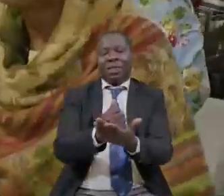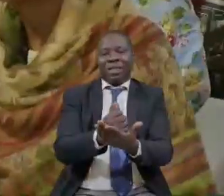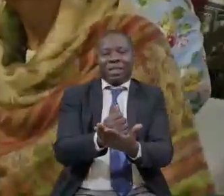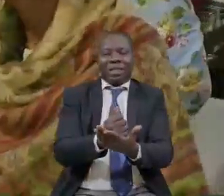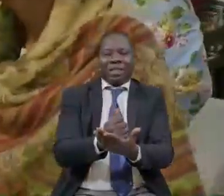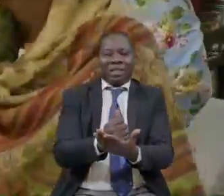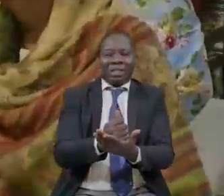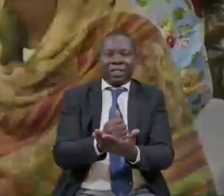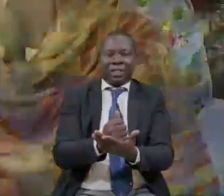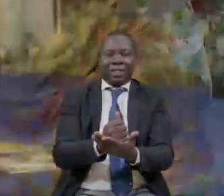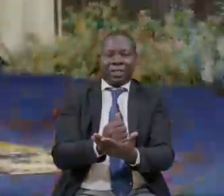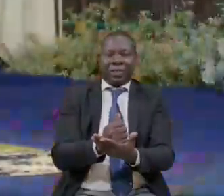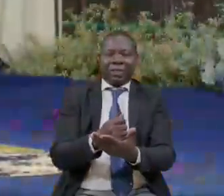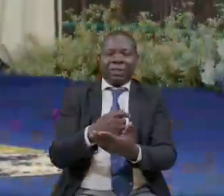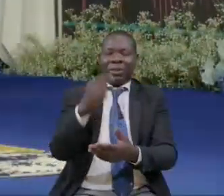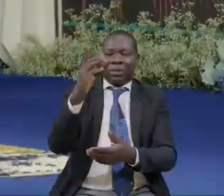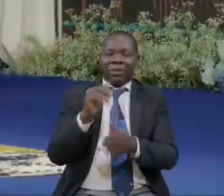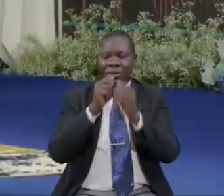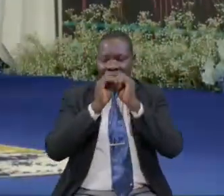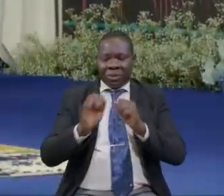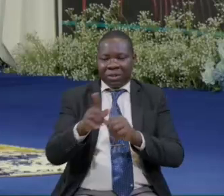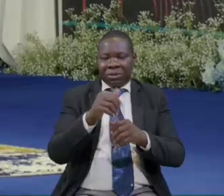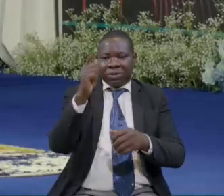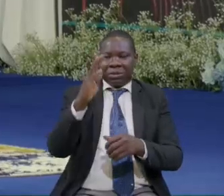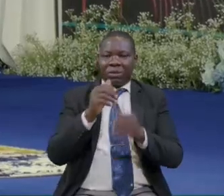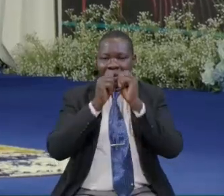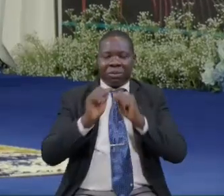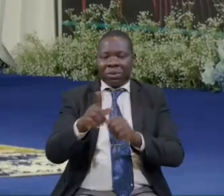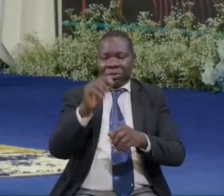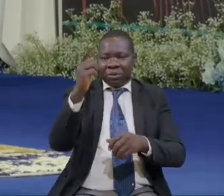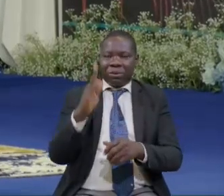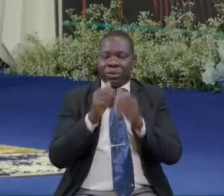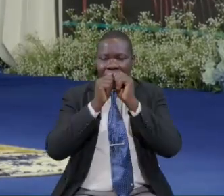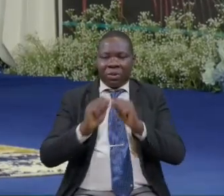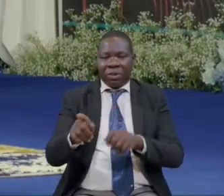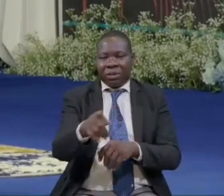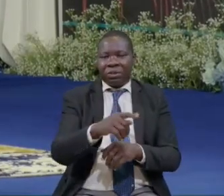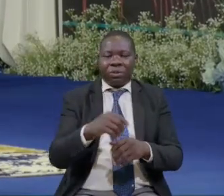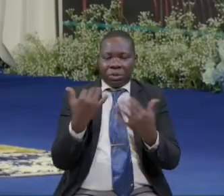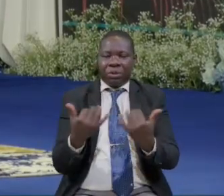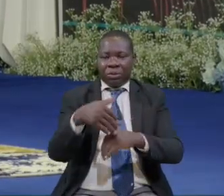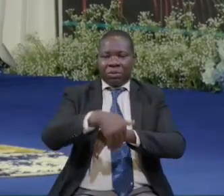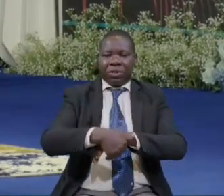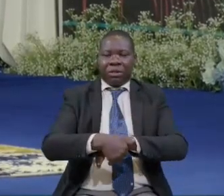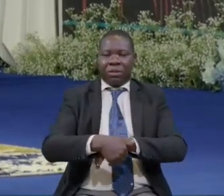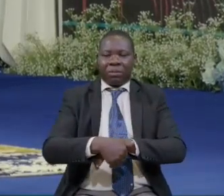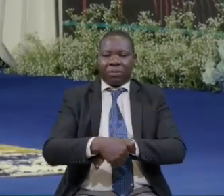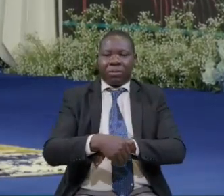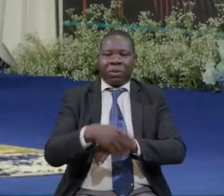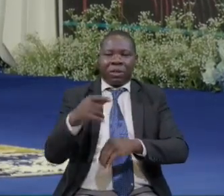God bless you. God bless you. God bless you. Tonight, the night